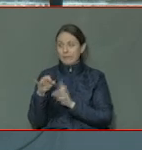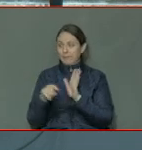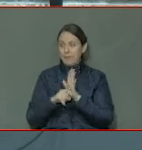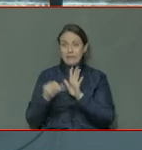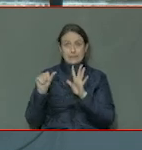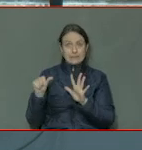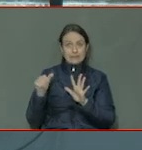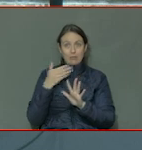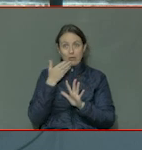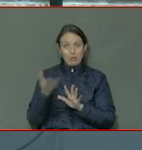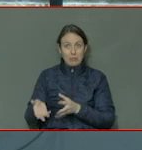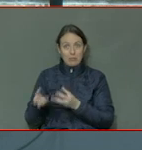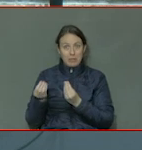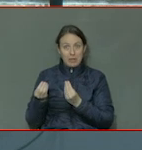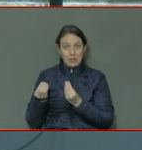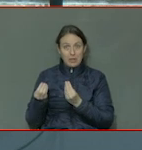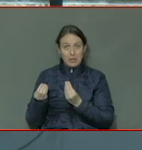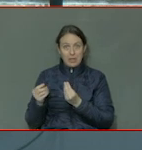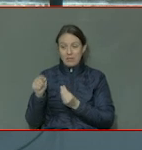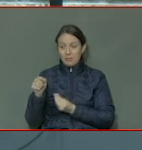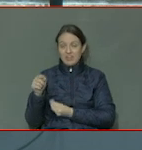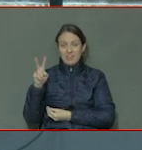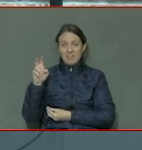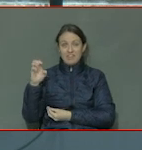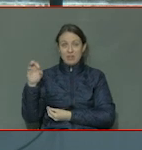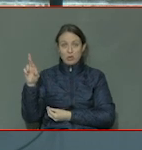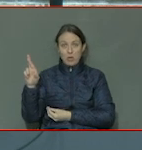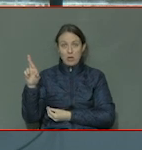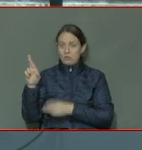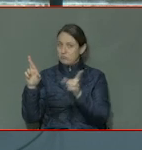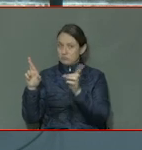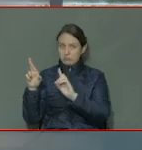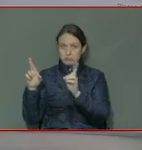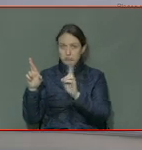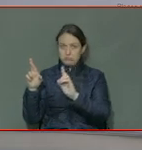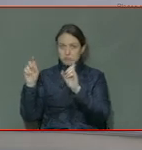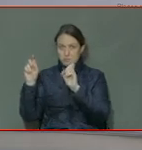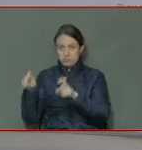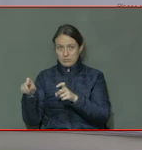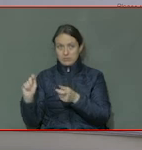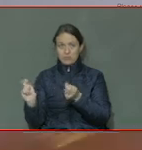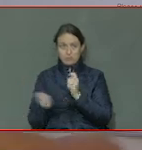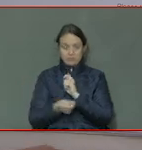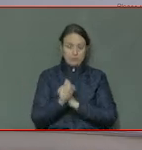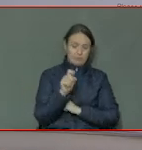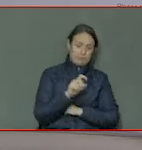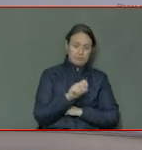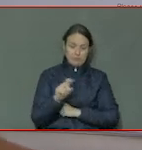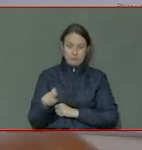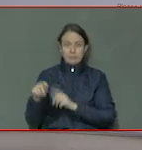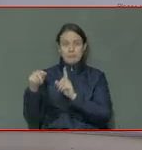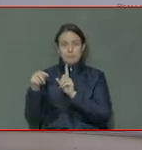because this is a vector sum, that means you're going to interpret it as a positive.